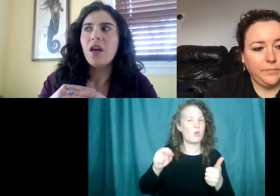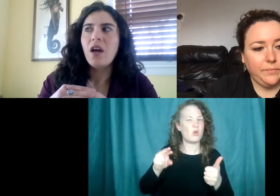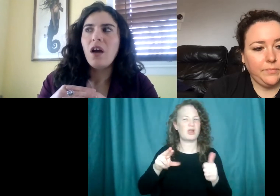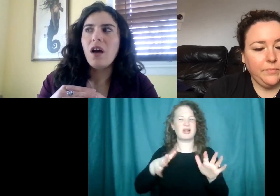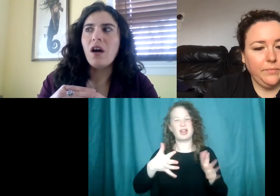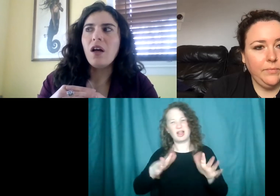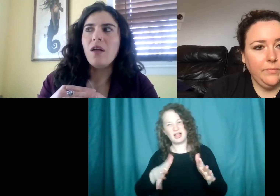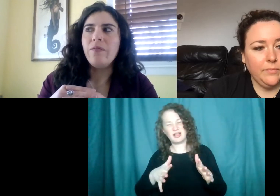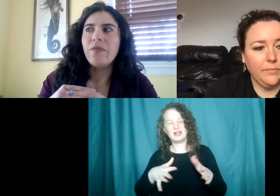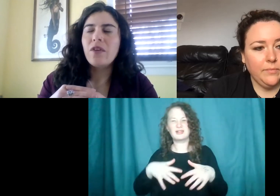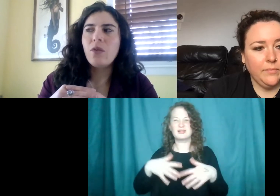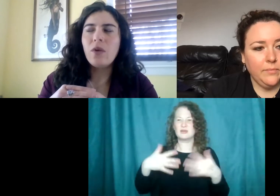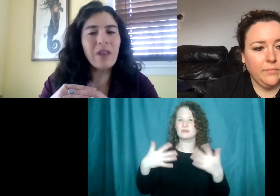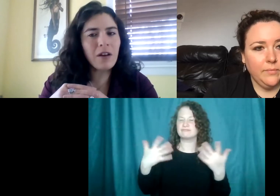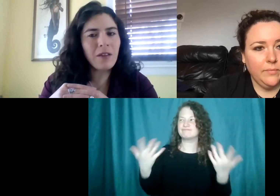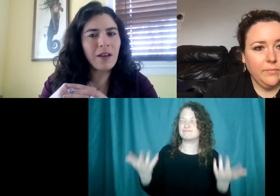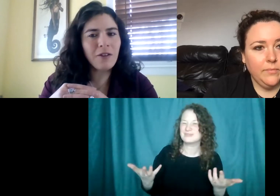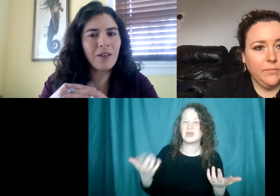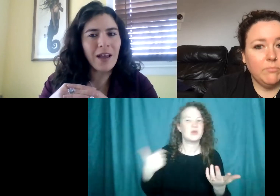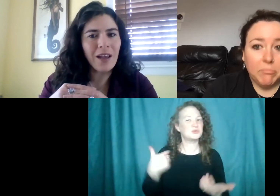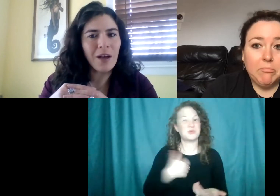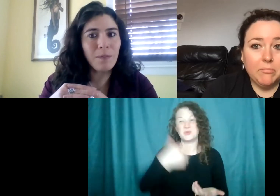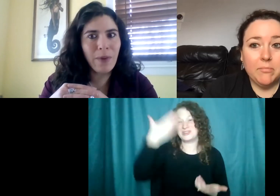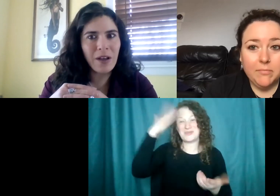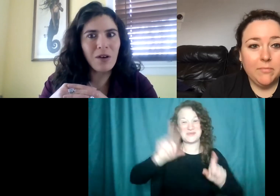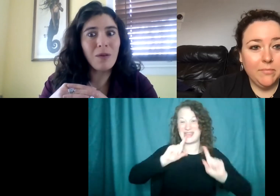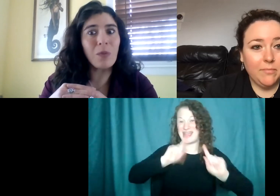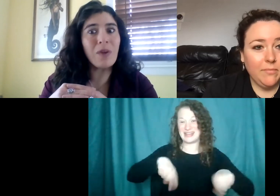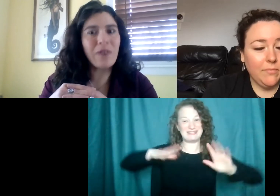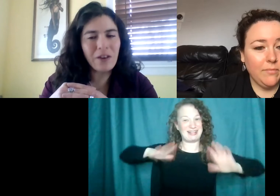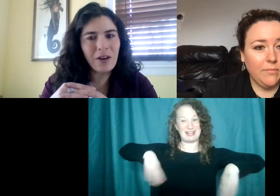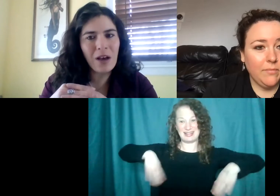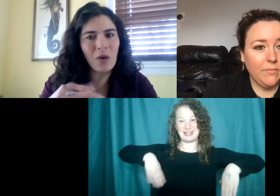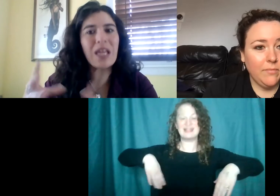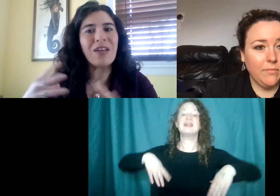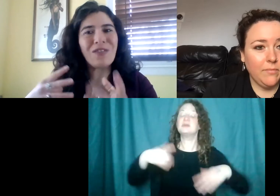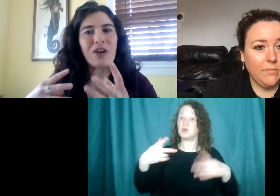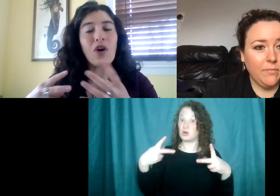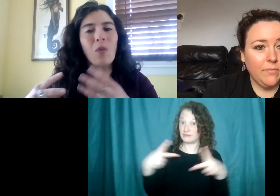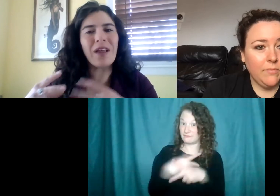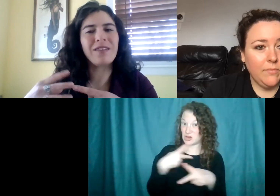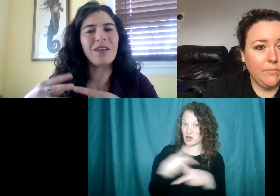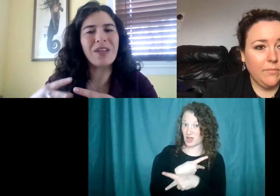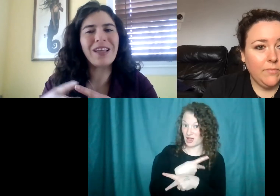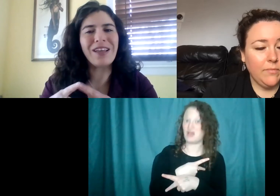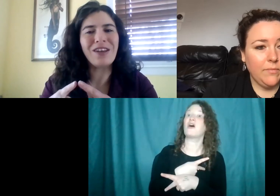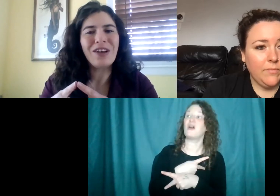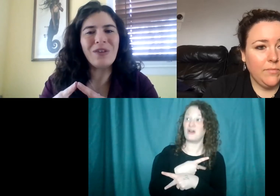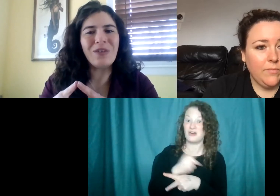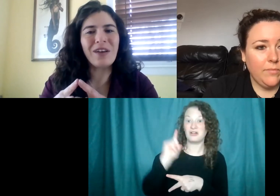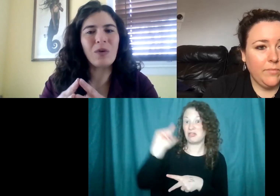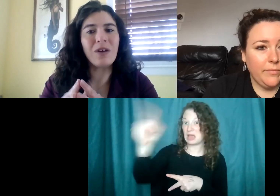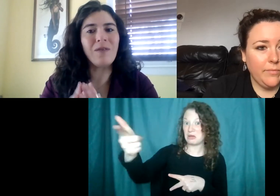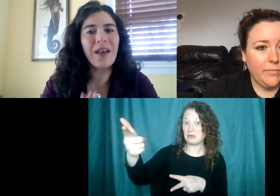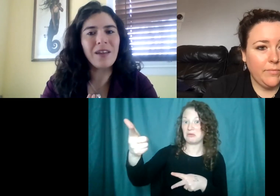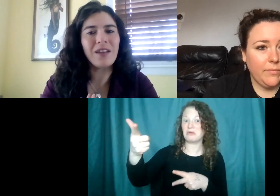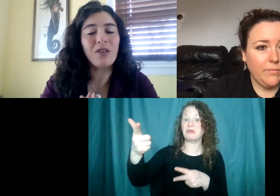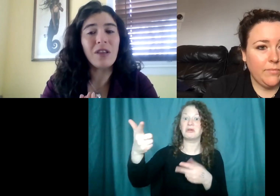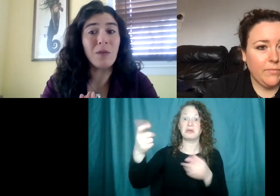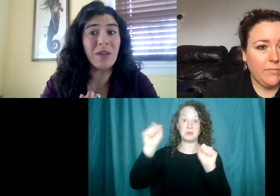be. So we don't really know the answer to that yet, but when we figure it out, if there are ways that we can use that to